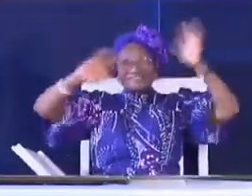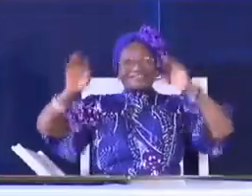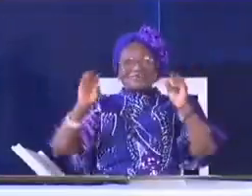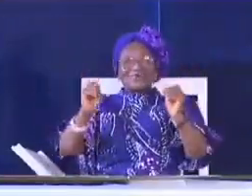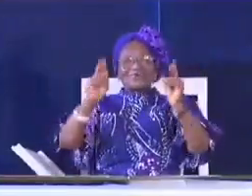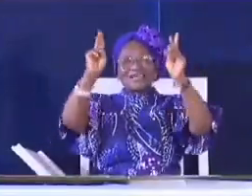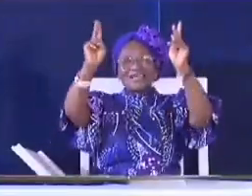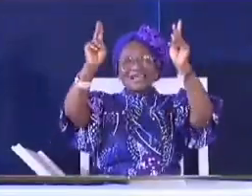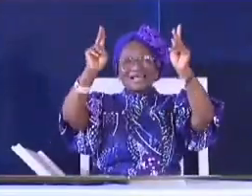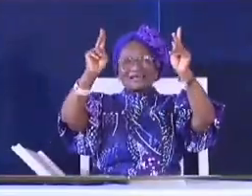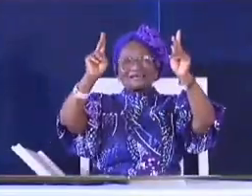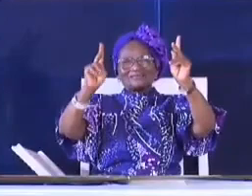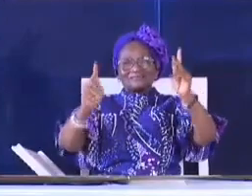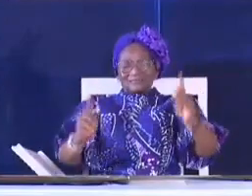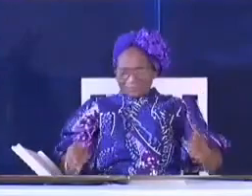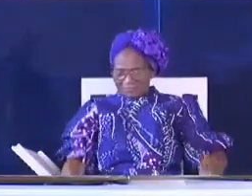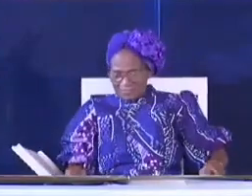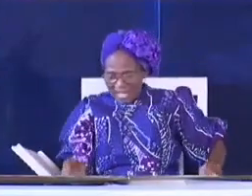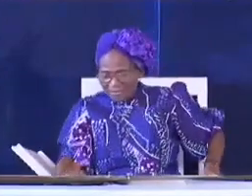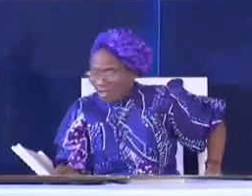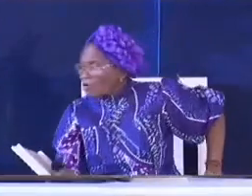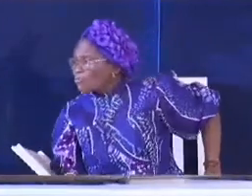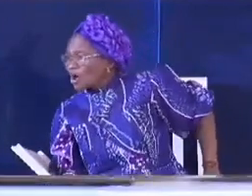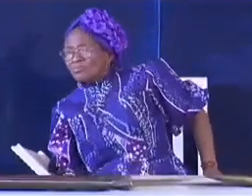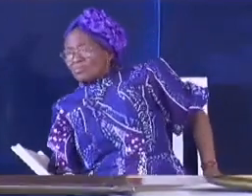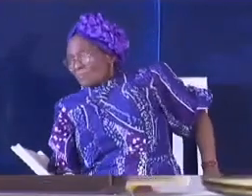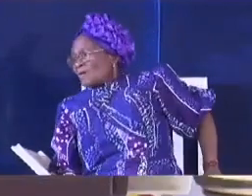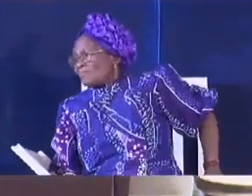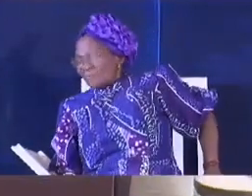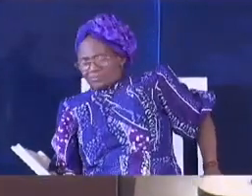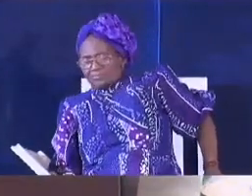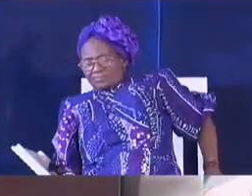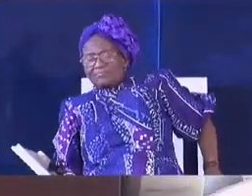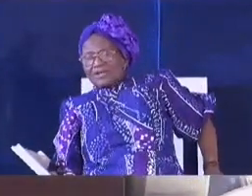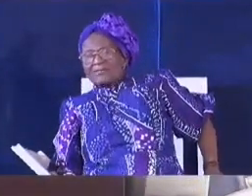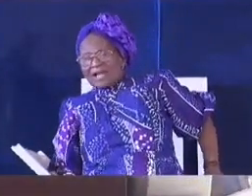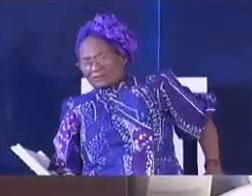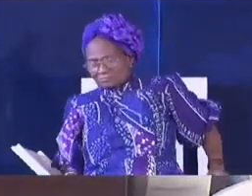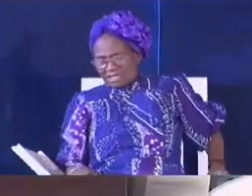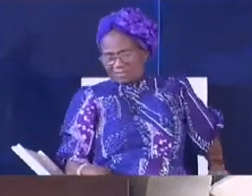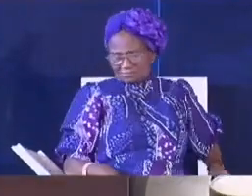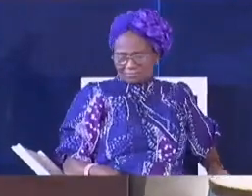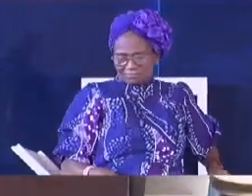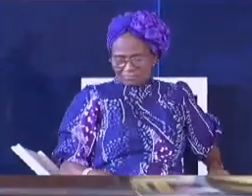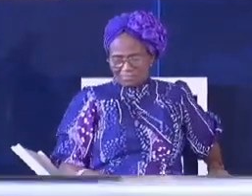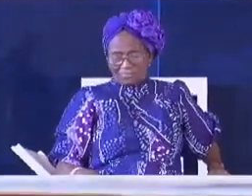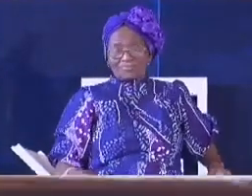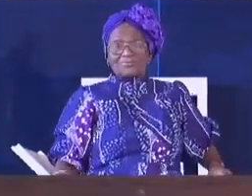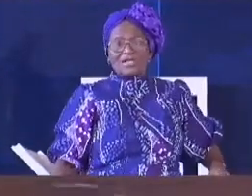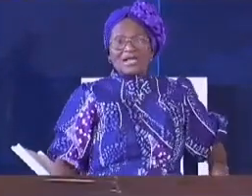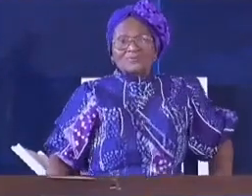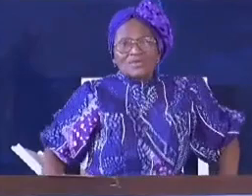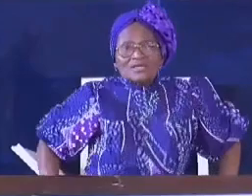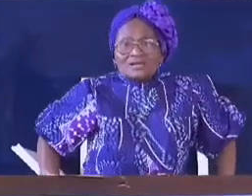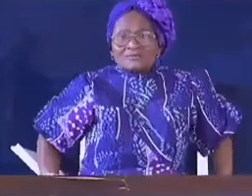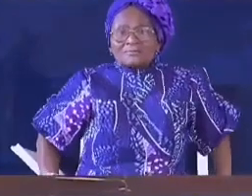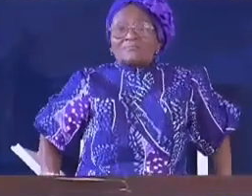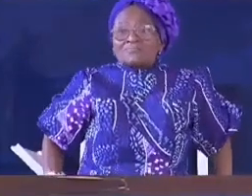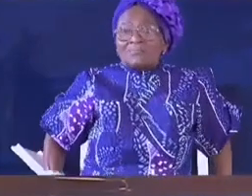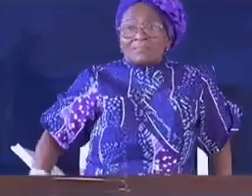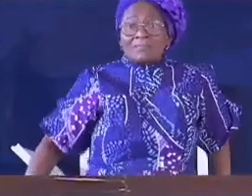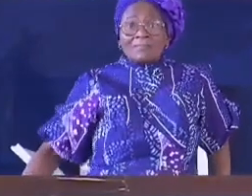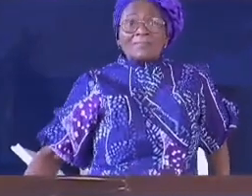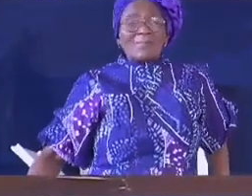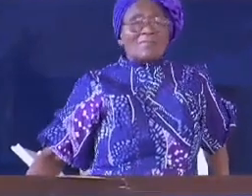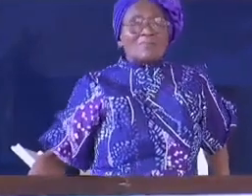Okay, lift your handkerchiefs and bottle of oil to the Almighty God.